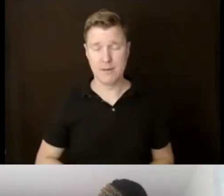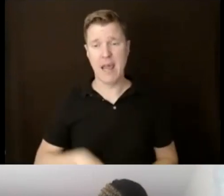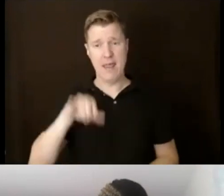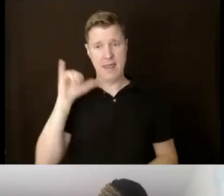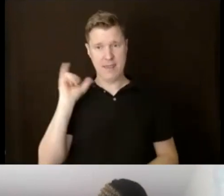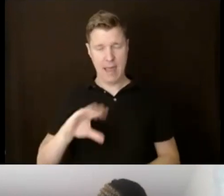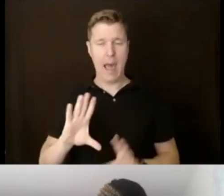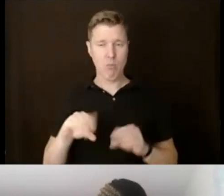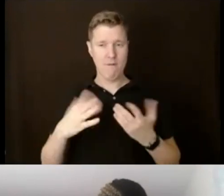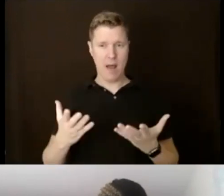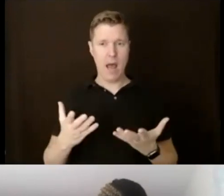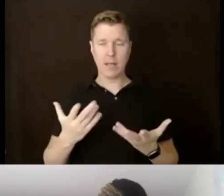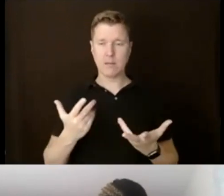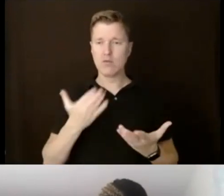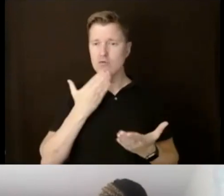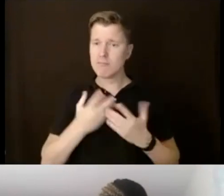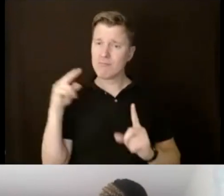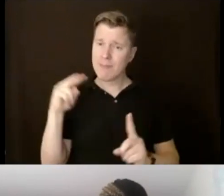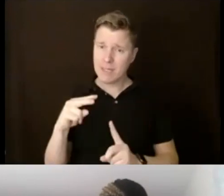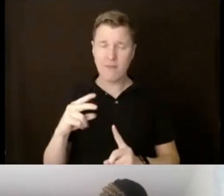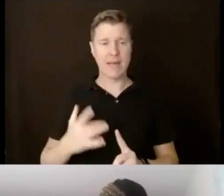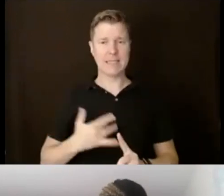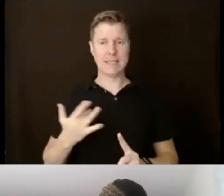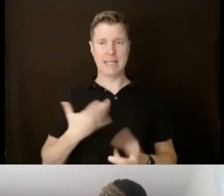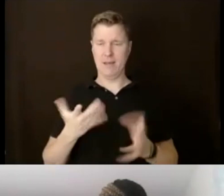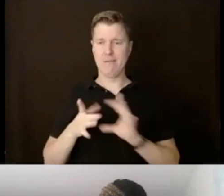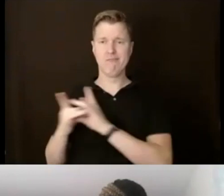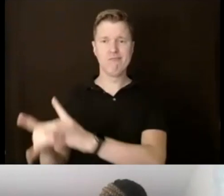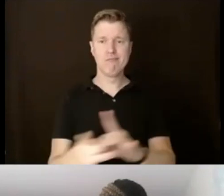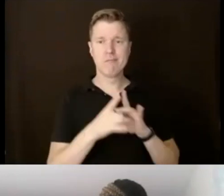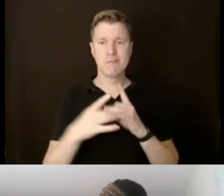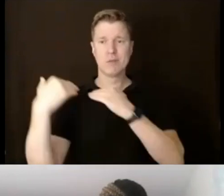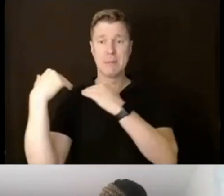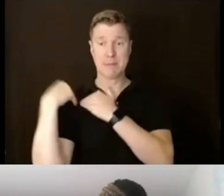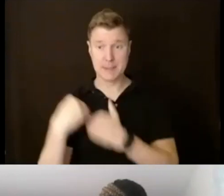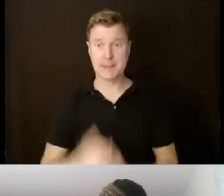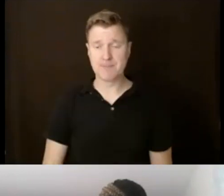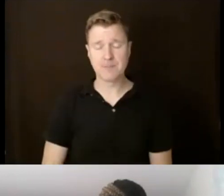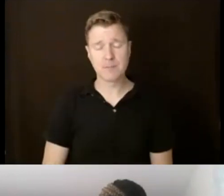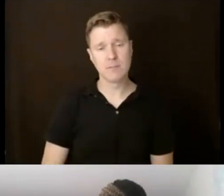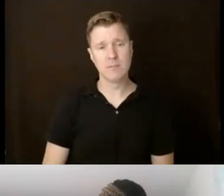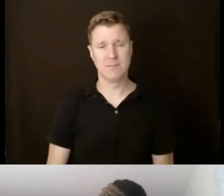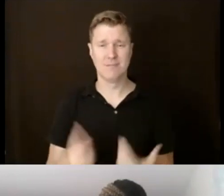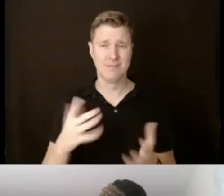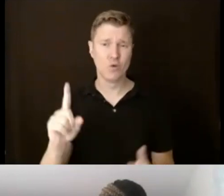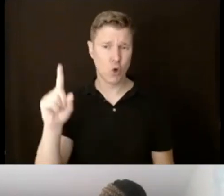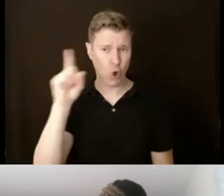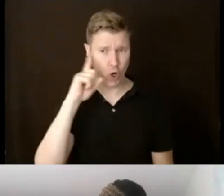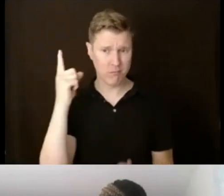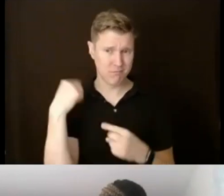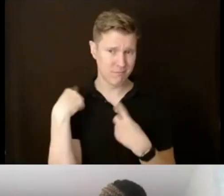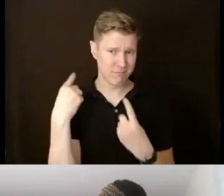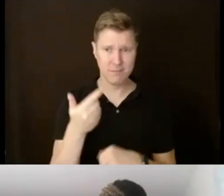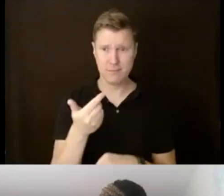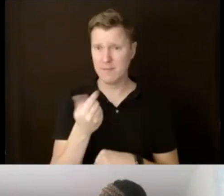a perspective and with a sense of collective responsibility. You heard over the last couple of days, I think